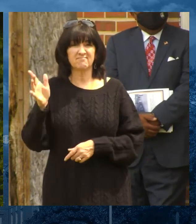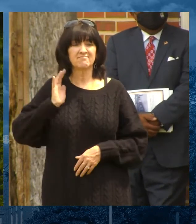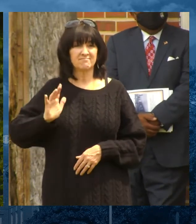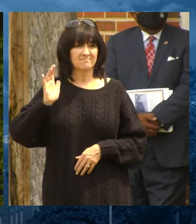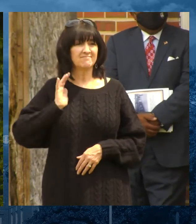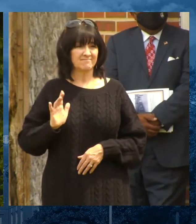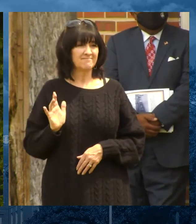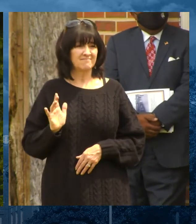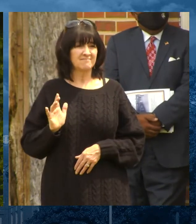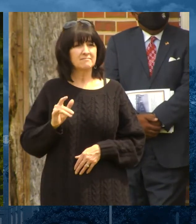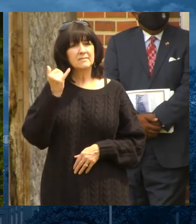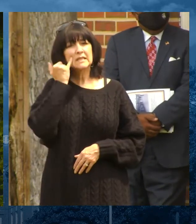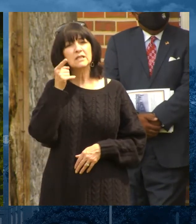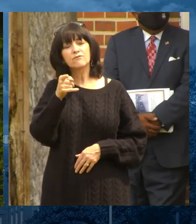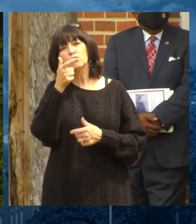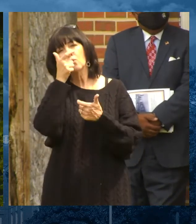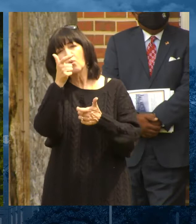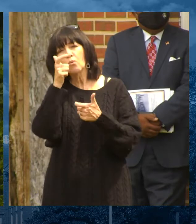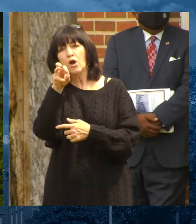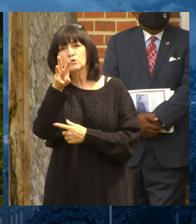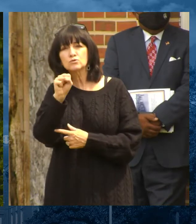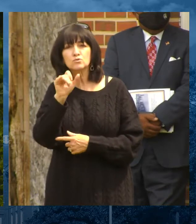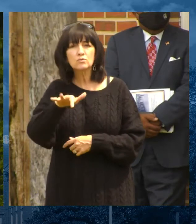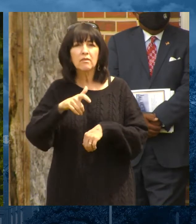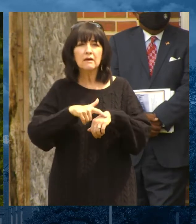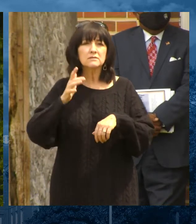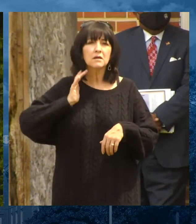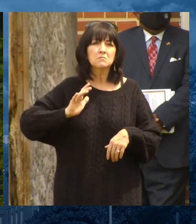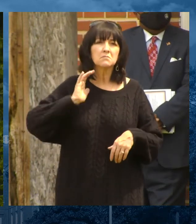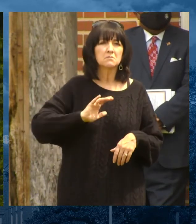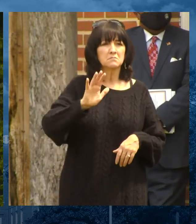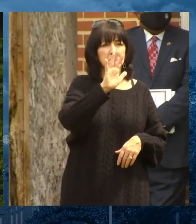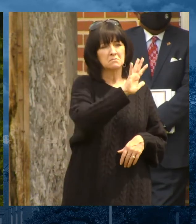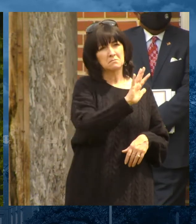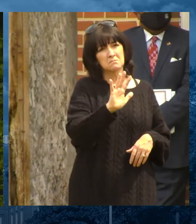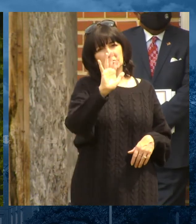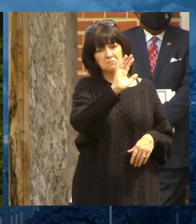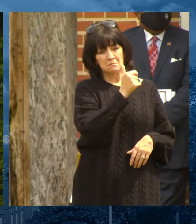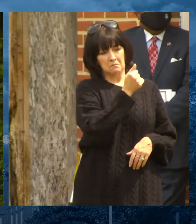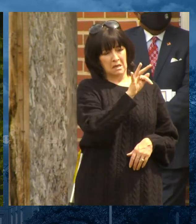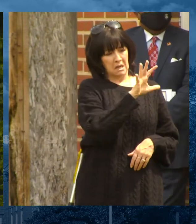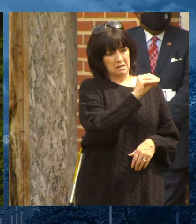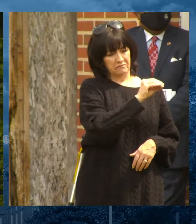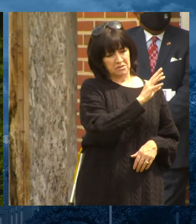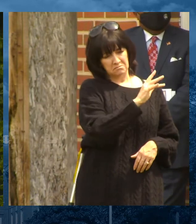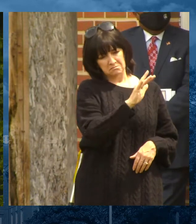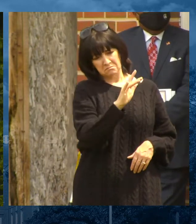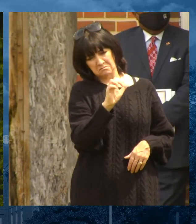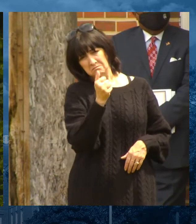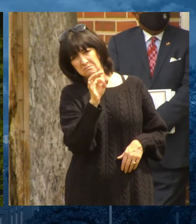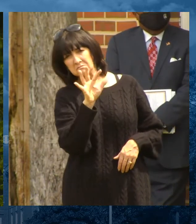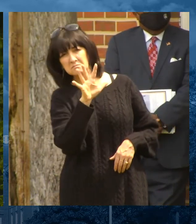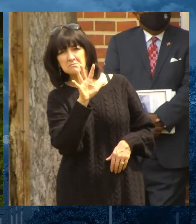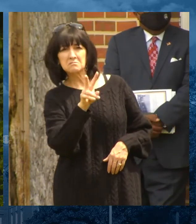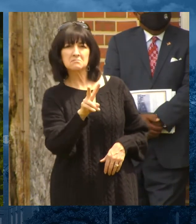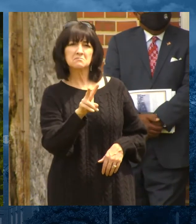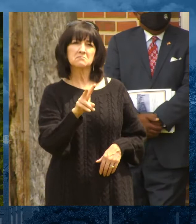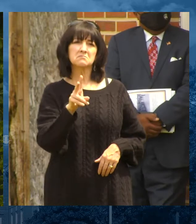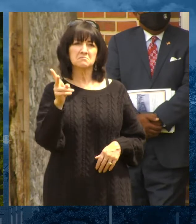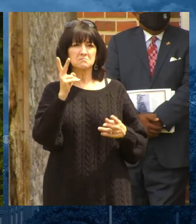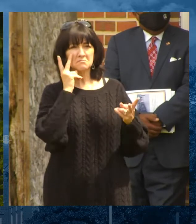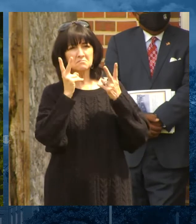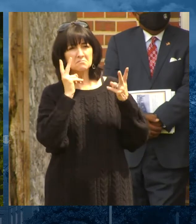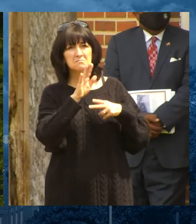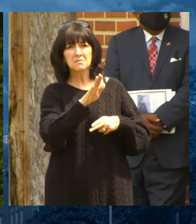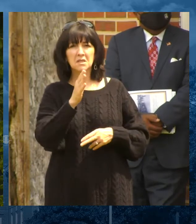looking at the news media and you followed my father around between 1950 and 1952 and you read his speeches during